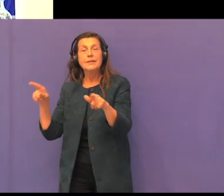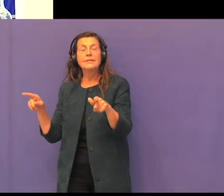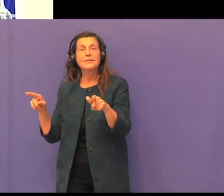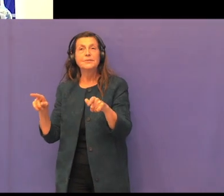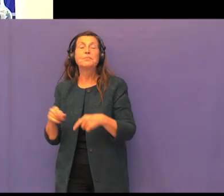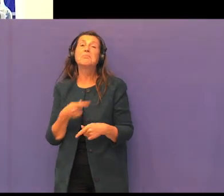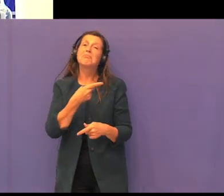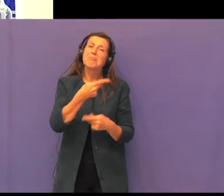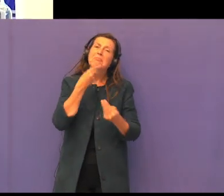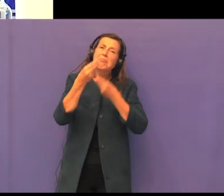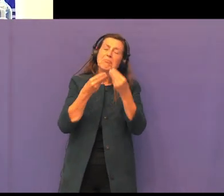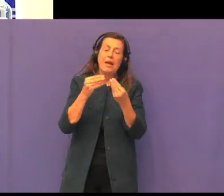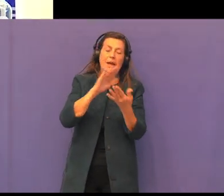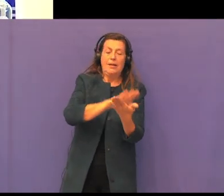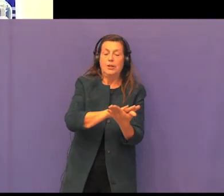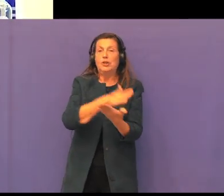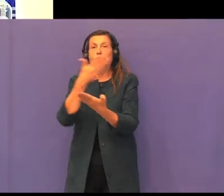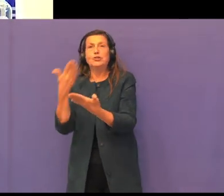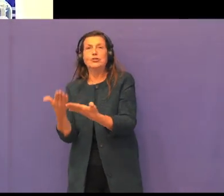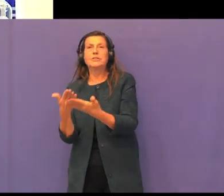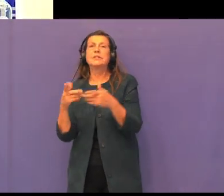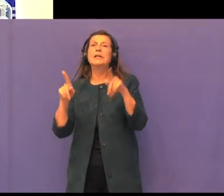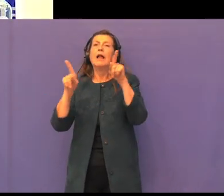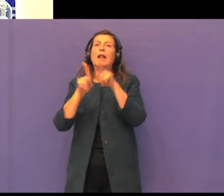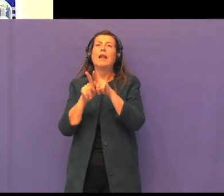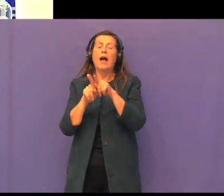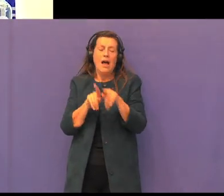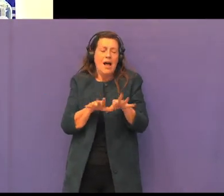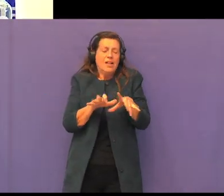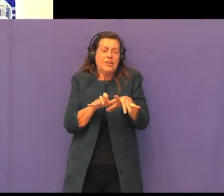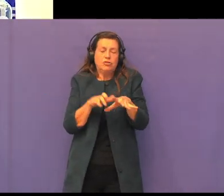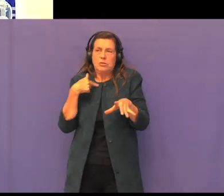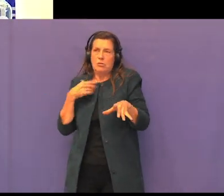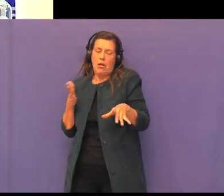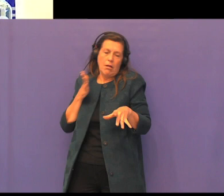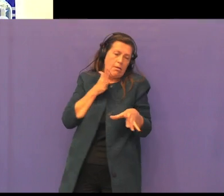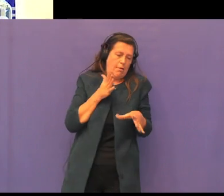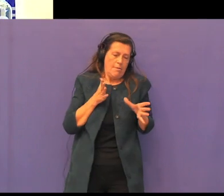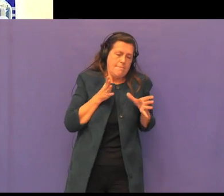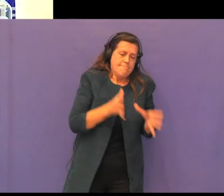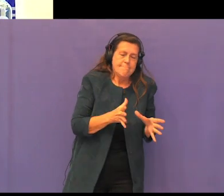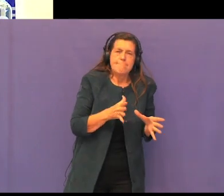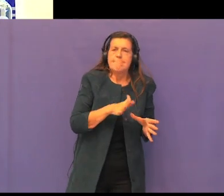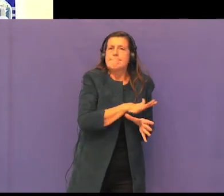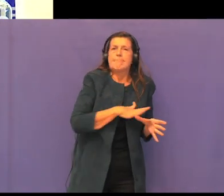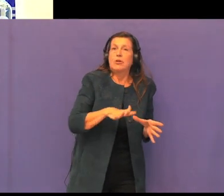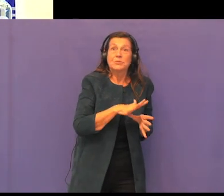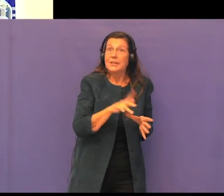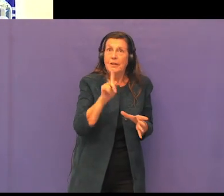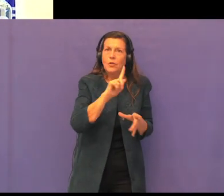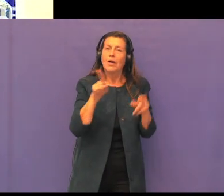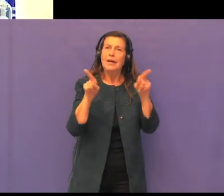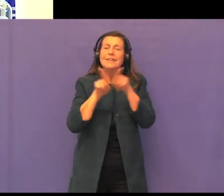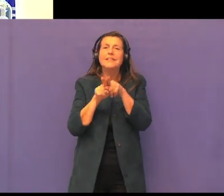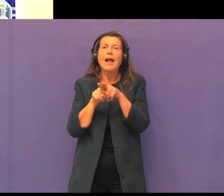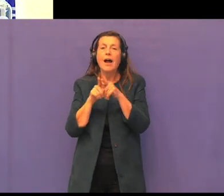perhaps digital speciesism we need to be overcoming. Now we have lots of